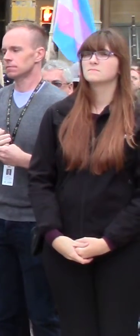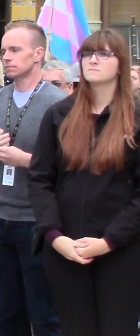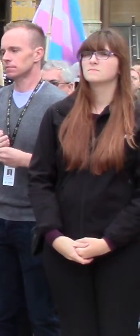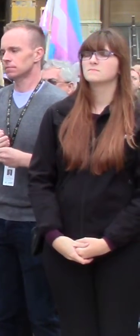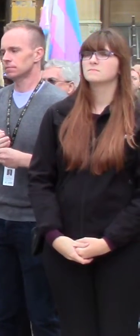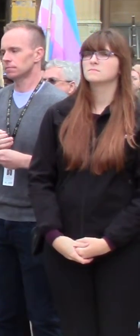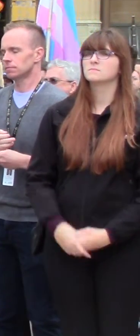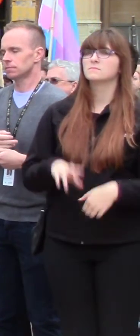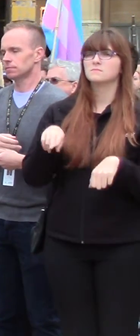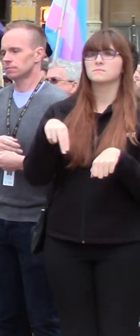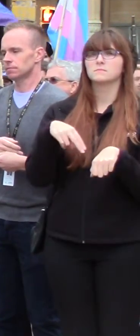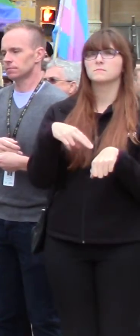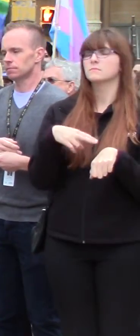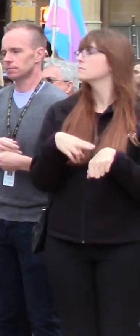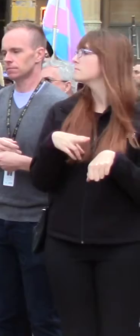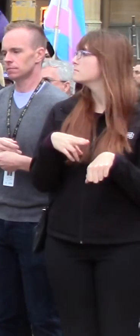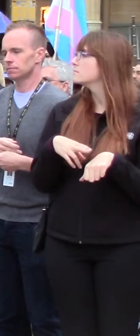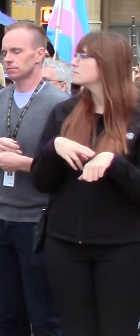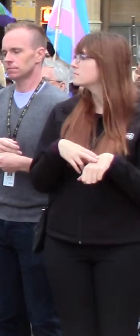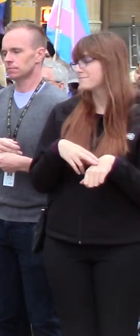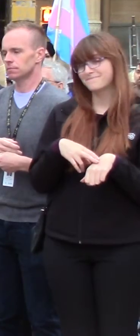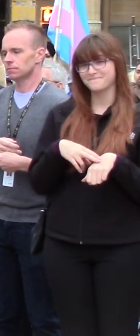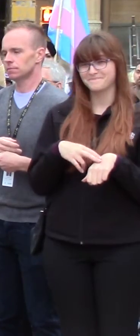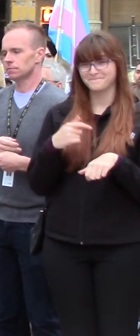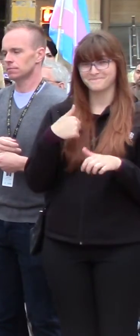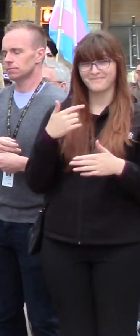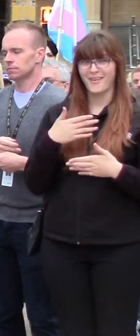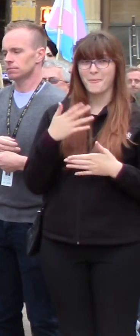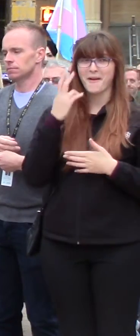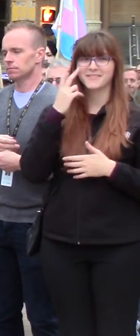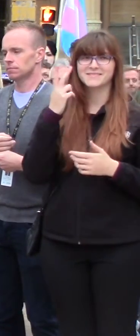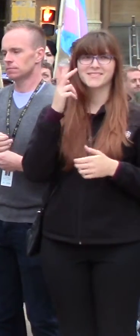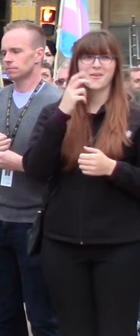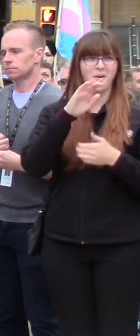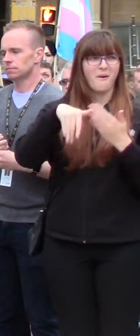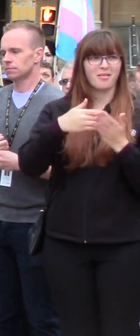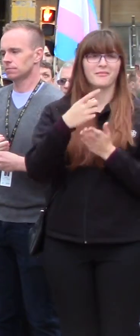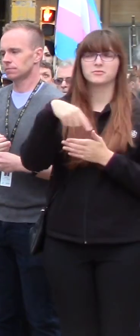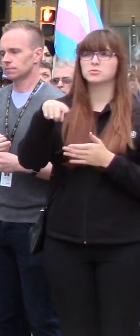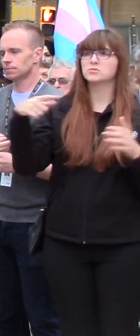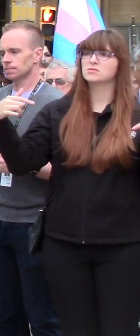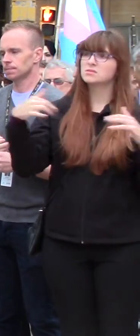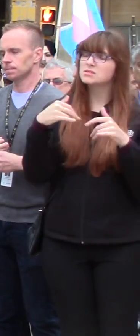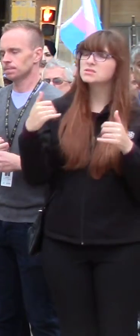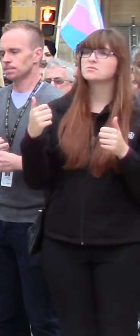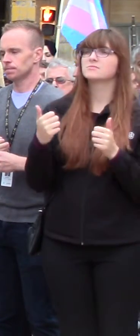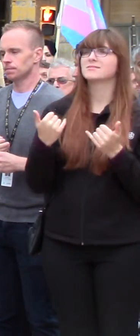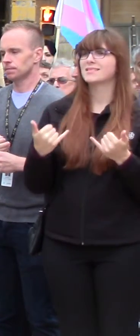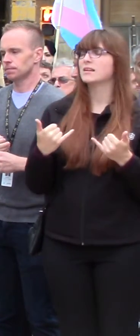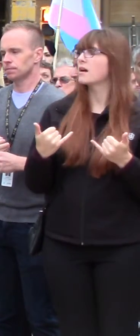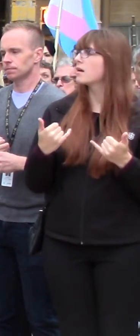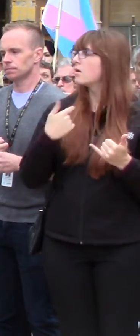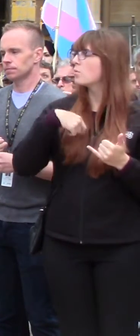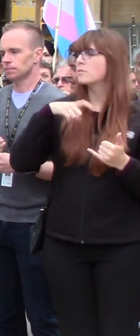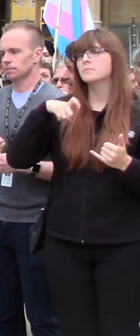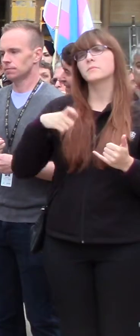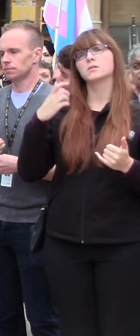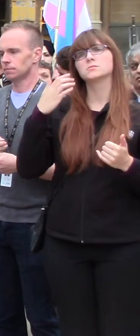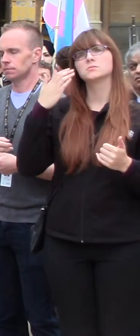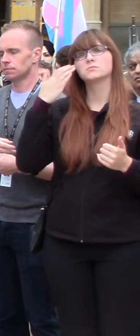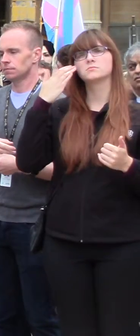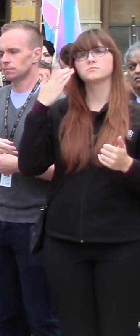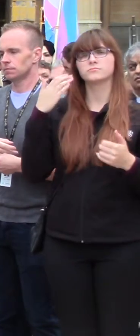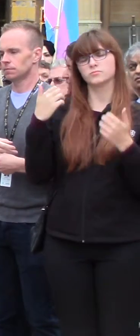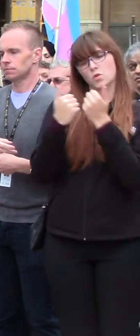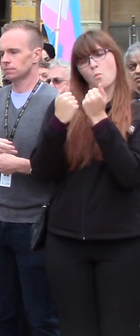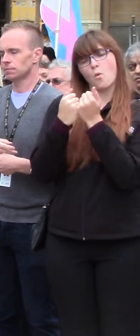Of course, and I'm so glad to see everyone here today, we must unite to protect the rights of all to not only love who